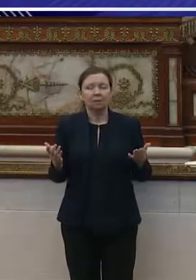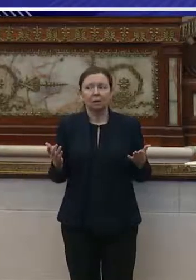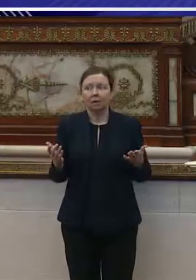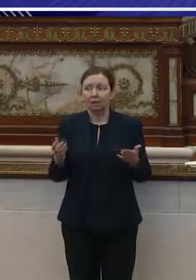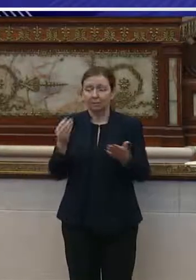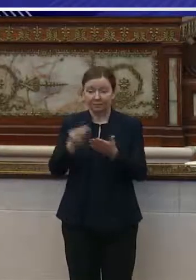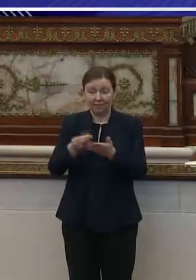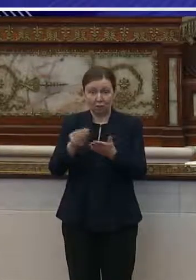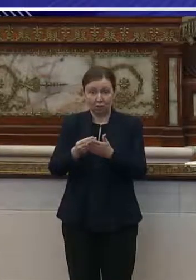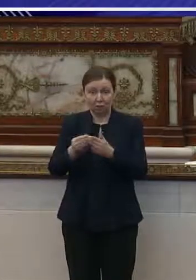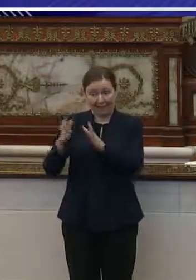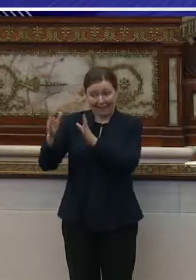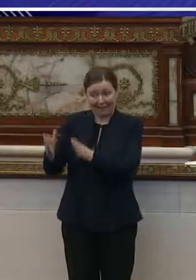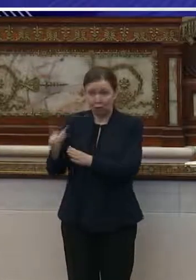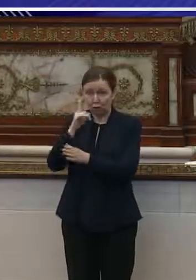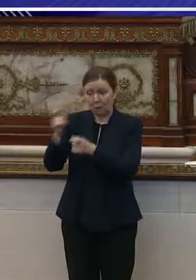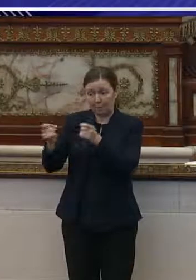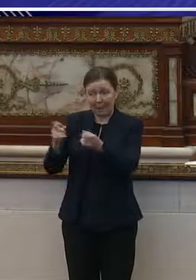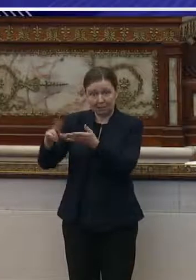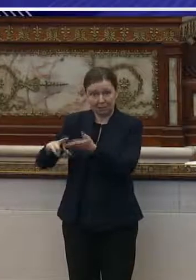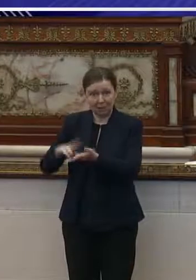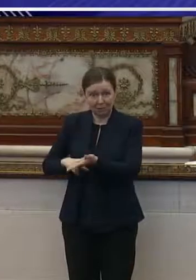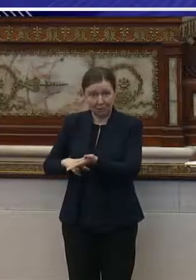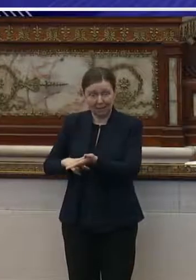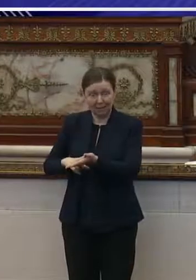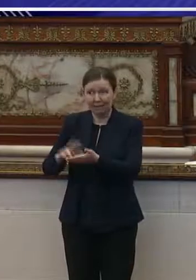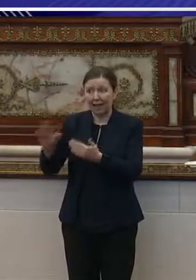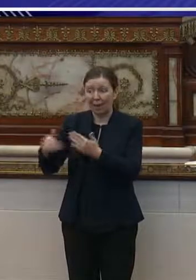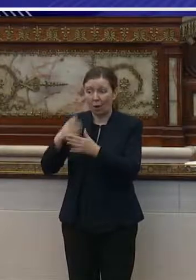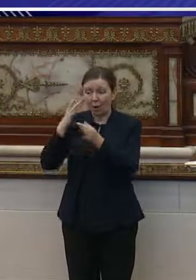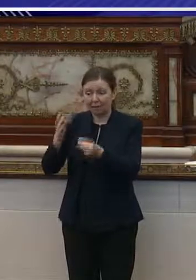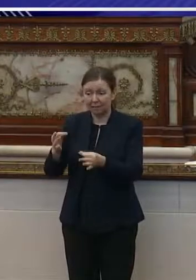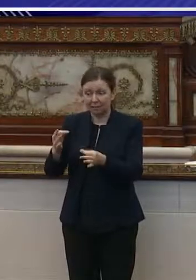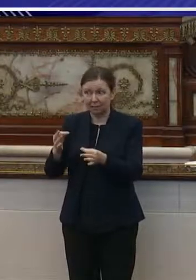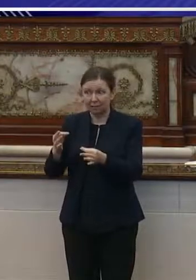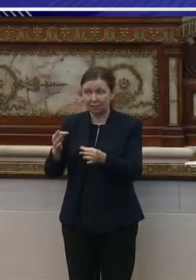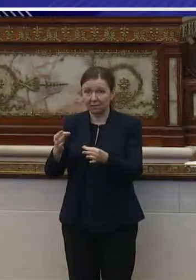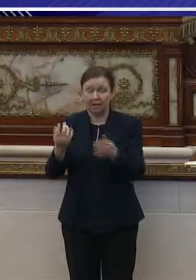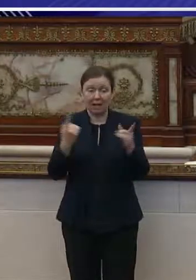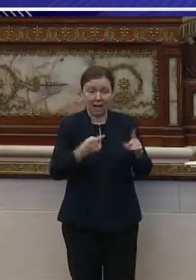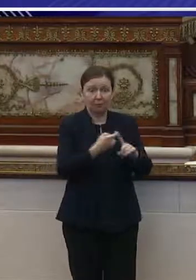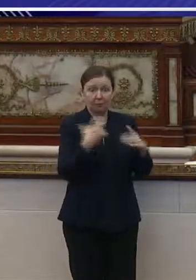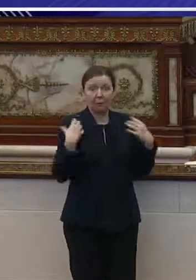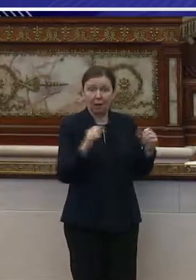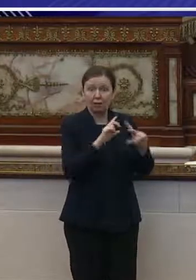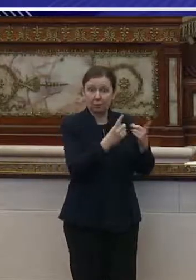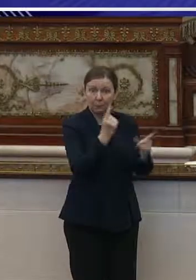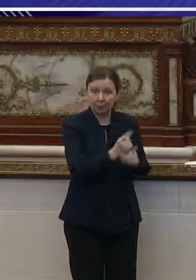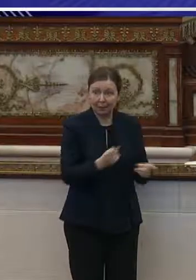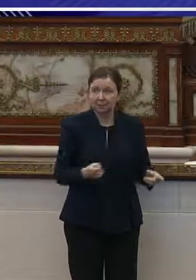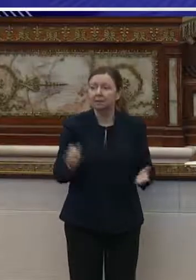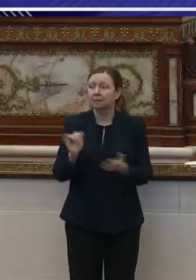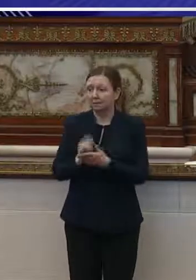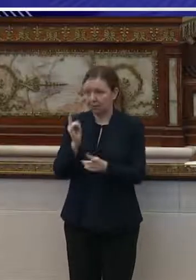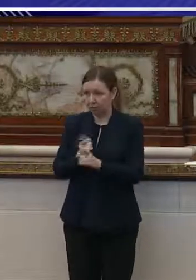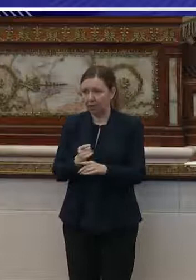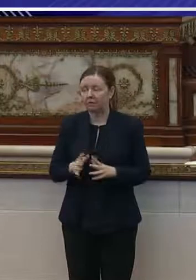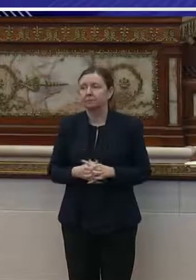fiscal agent who managed contracts, and all of the decisions were at the health department. Is that what you're telling me? That is